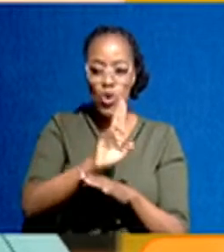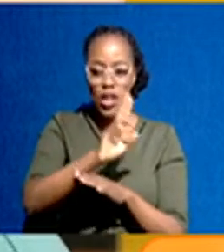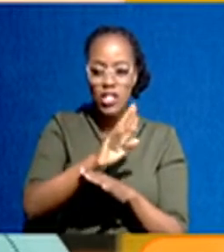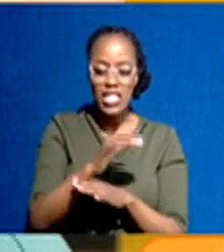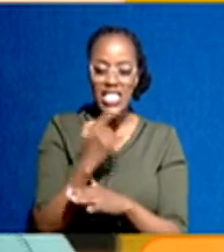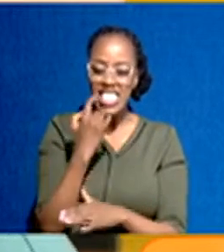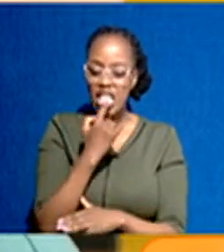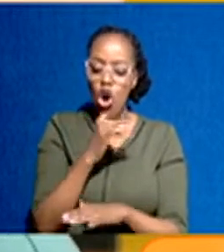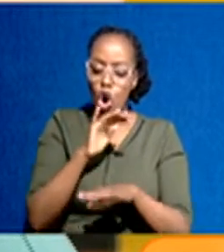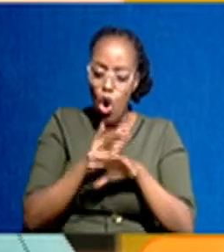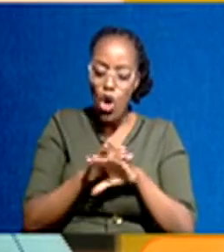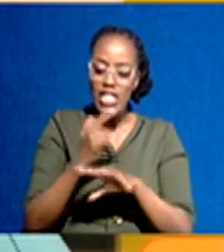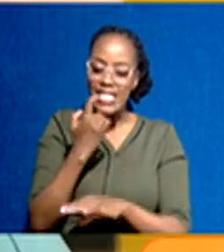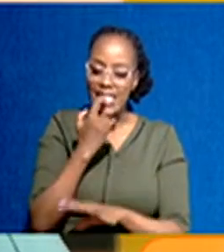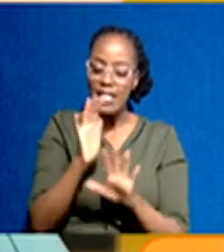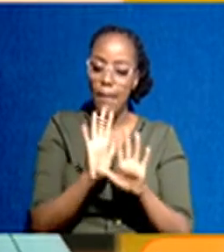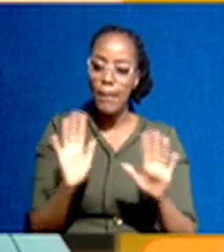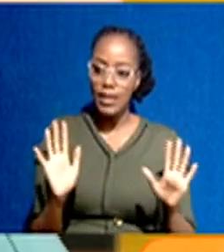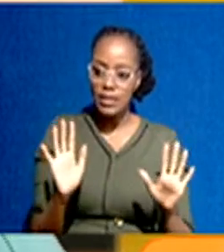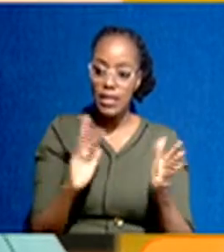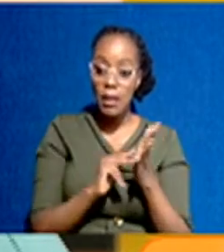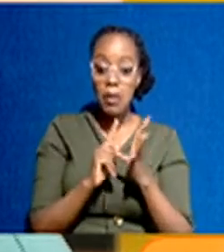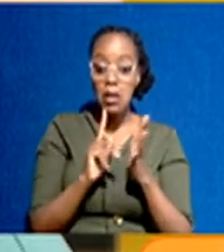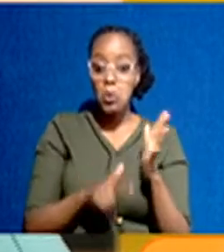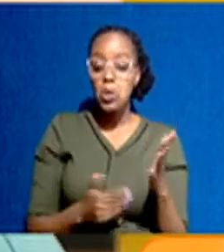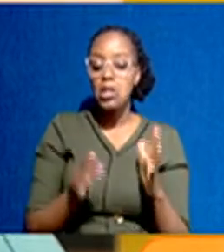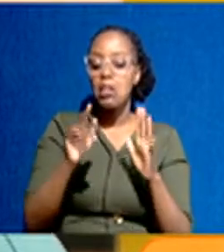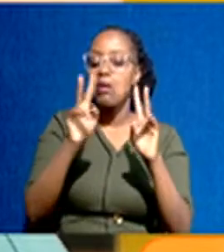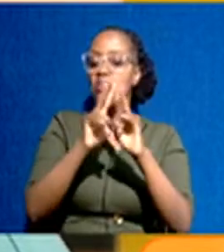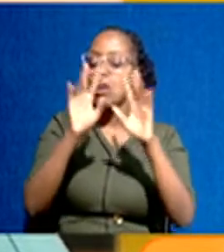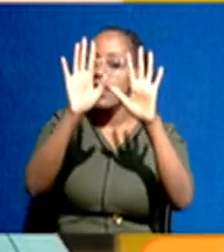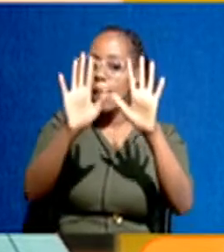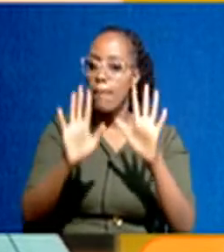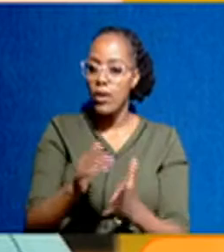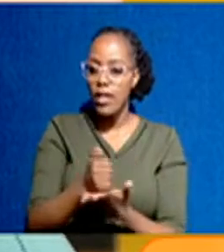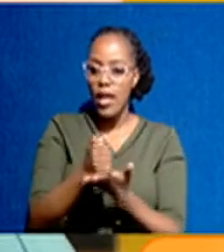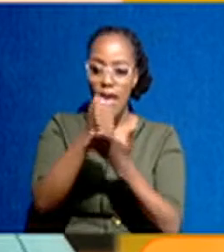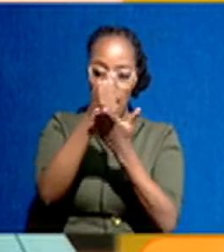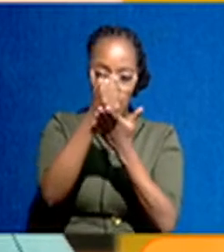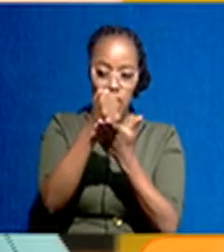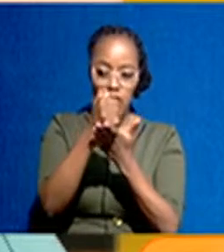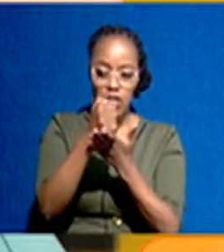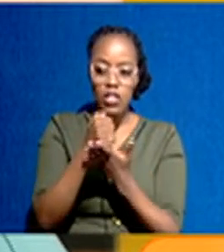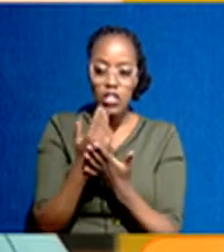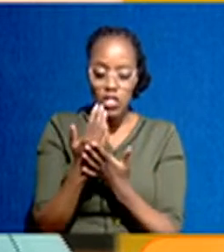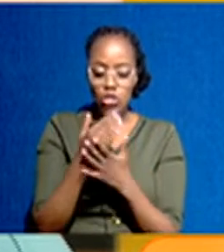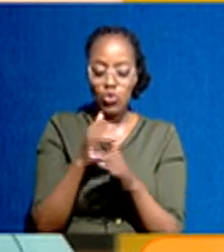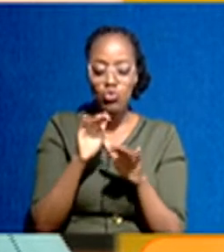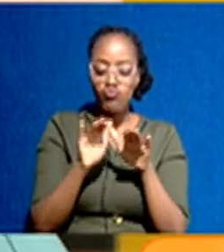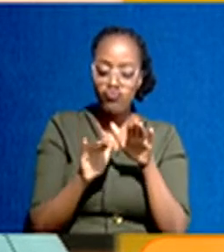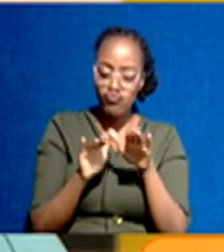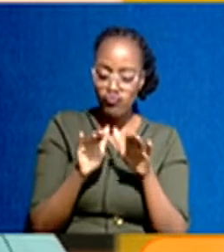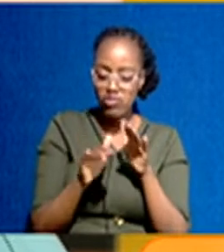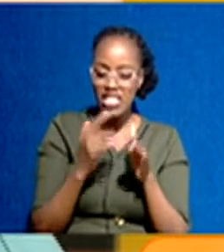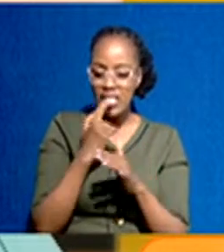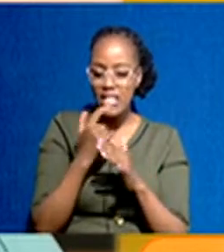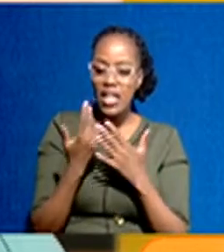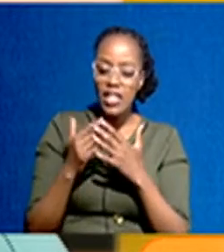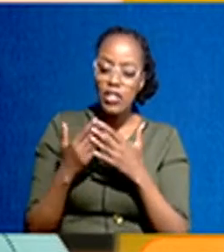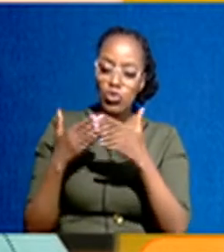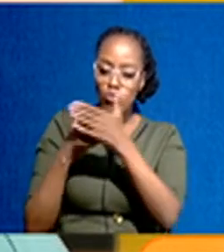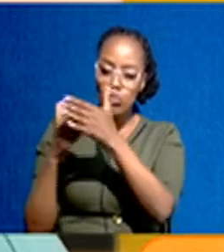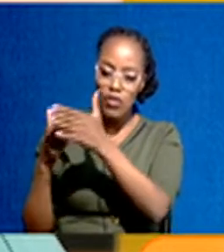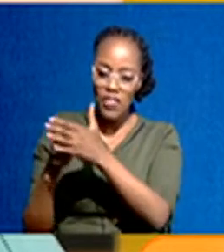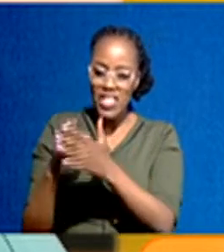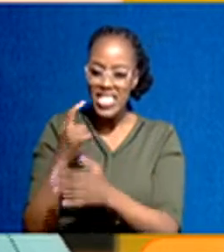the teeth, right, it is very important because it helps to remineralize the teeth and prevent dental caries.